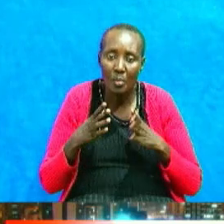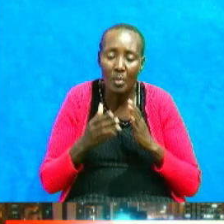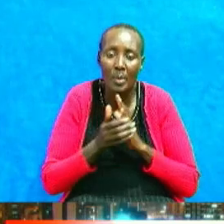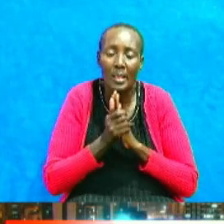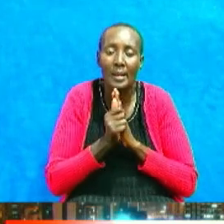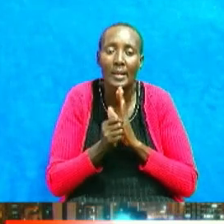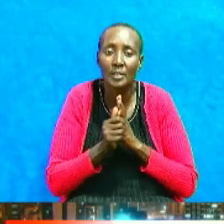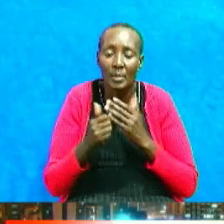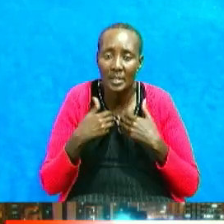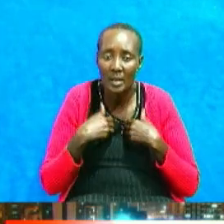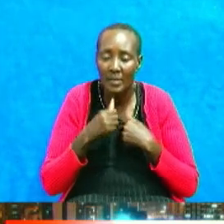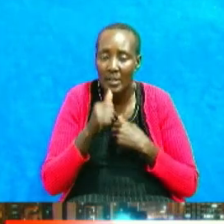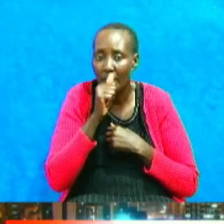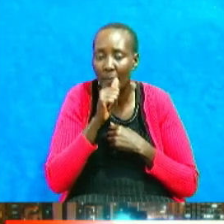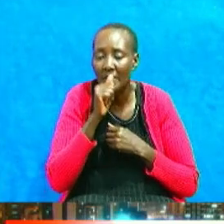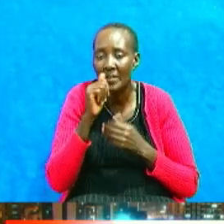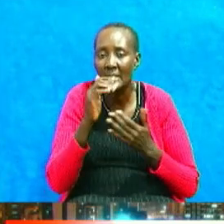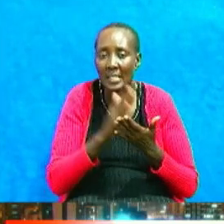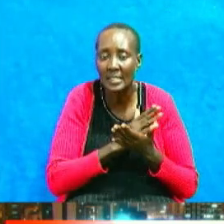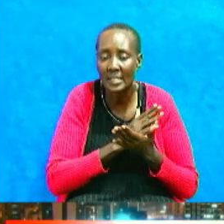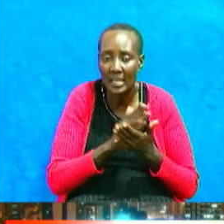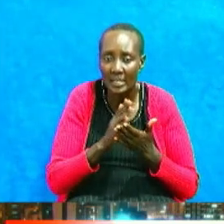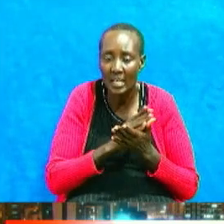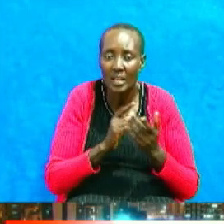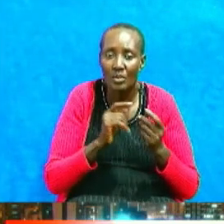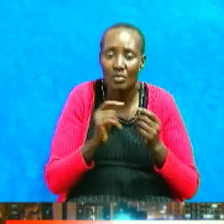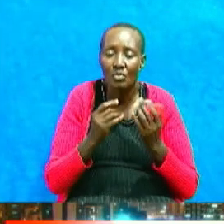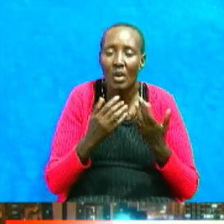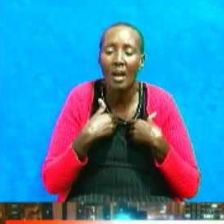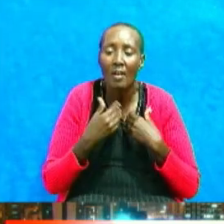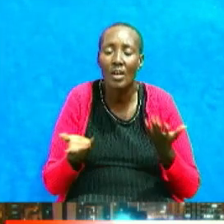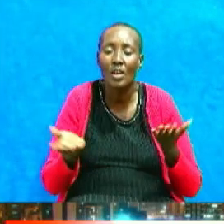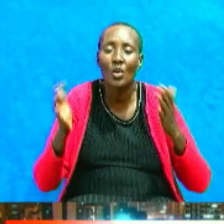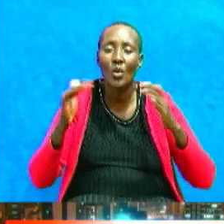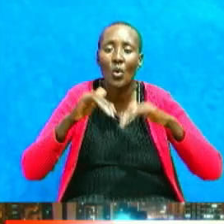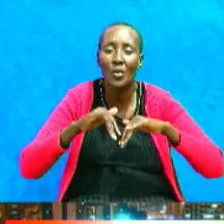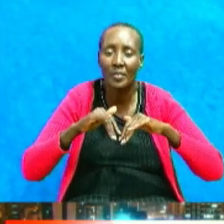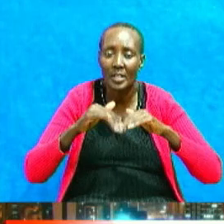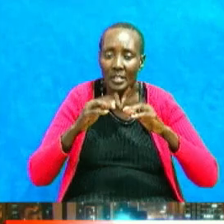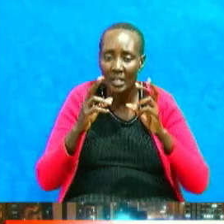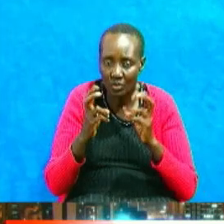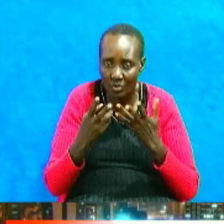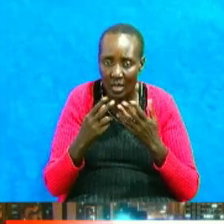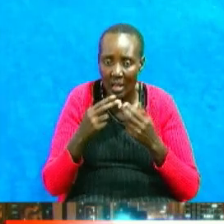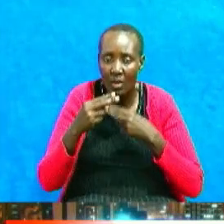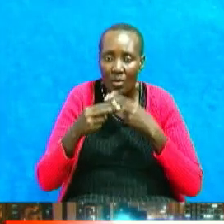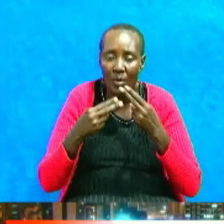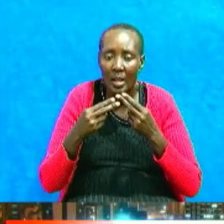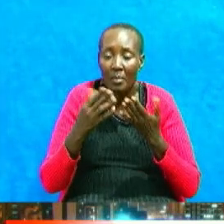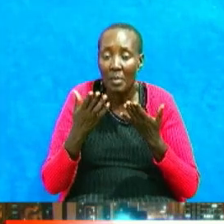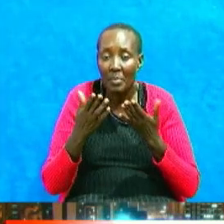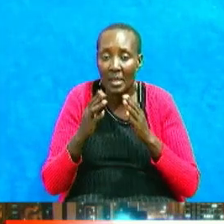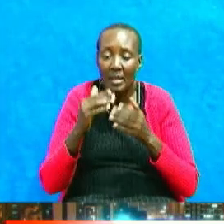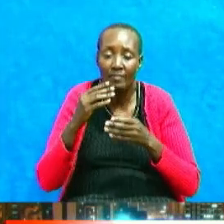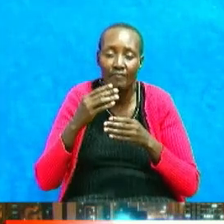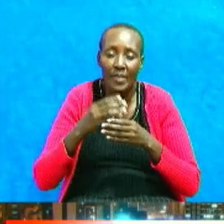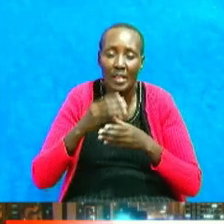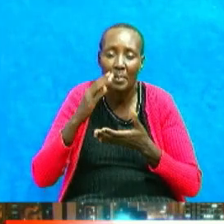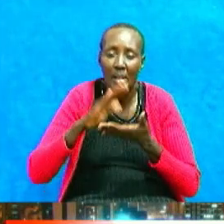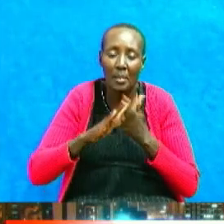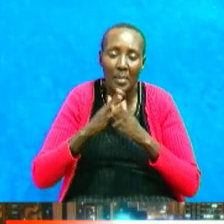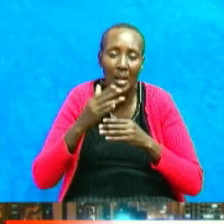expertise and the private sector expertise to run conferencing facilities and hotels, convert the whole building into a hotel, for instance. You can